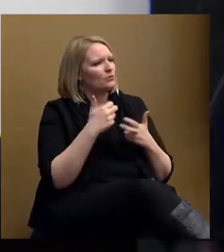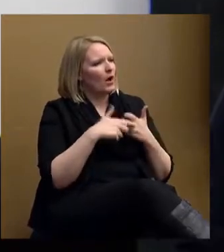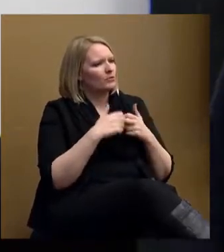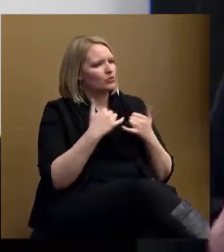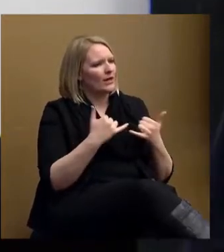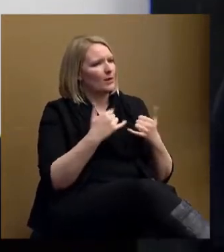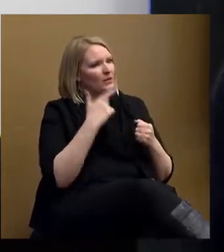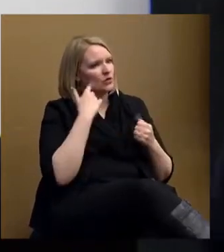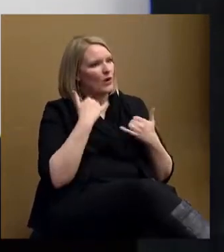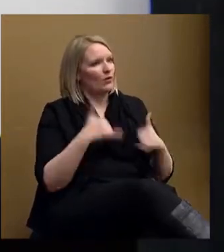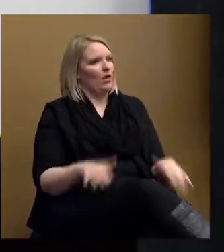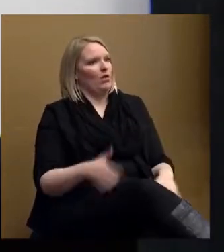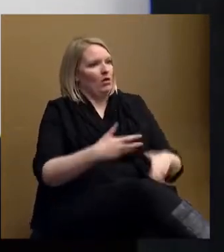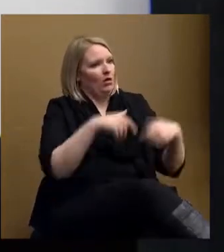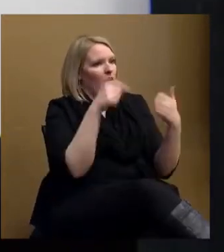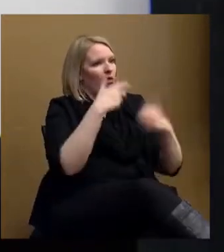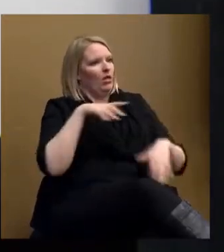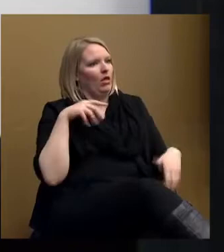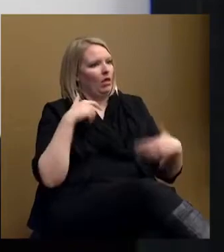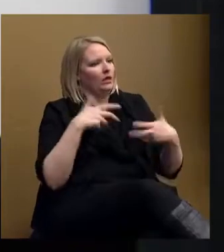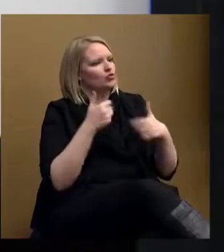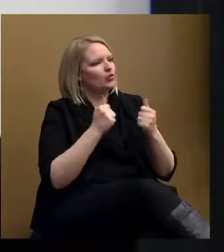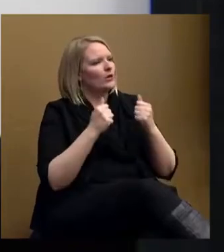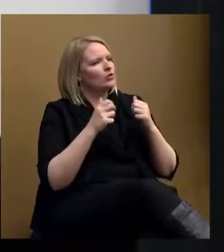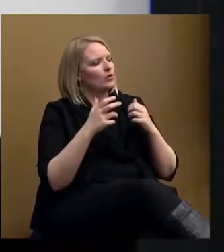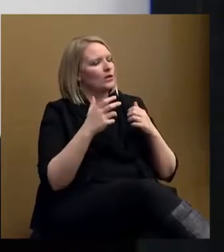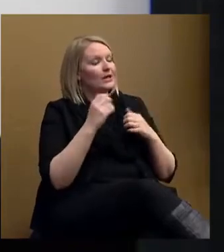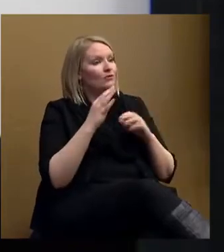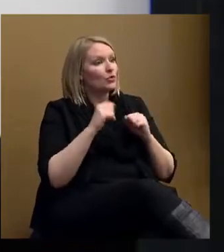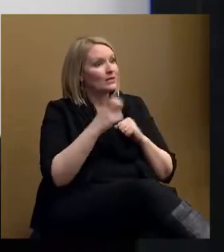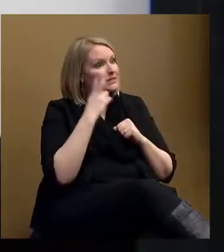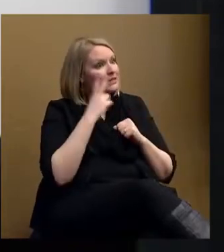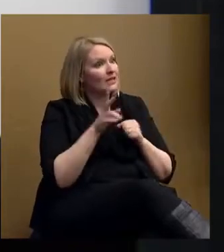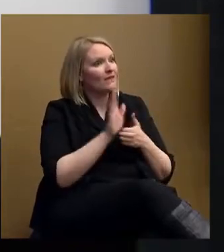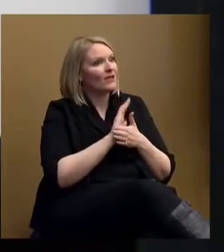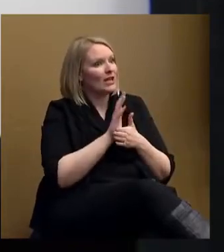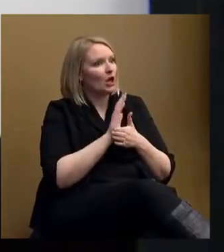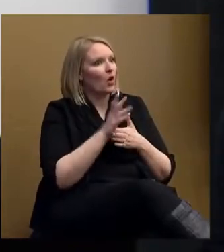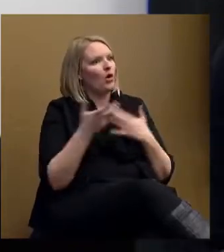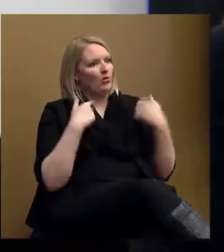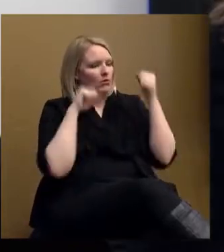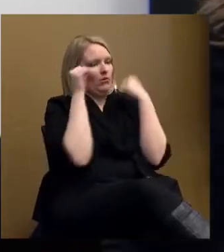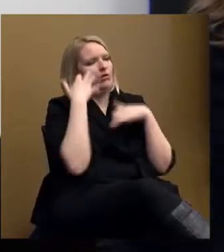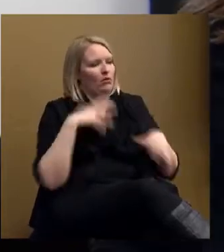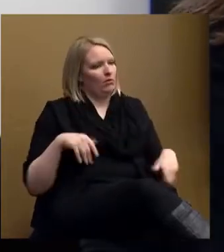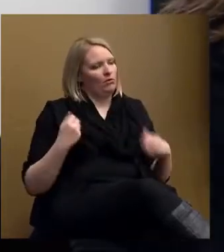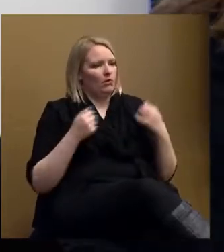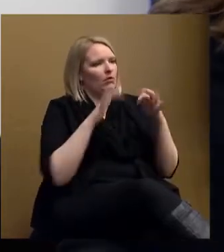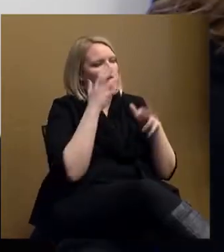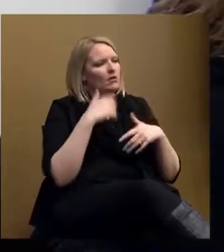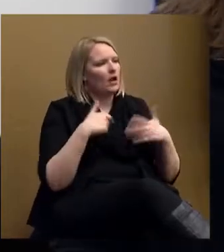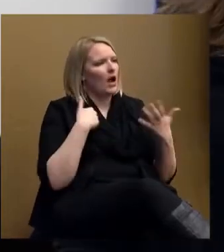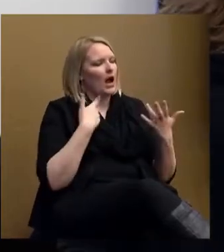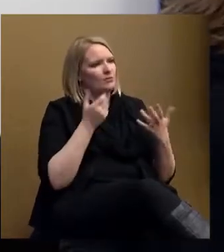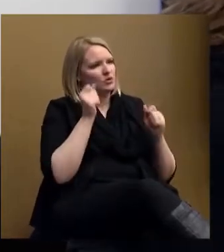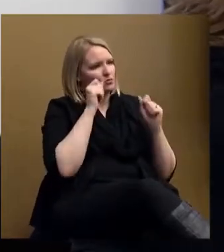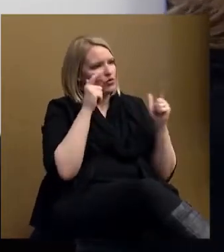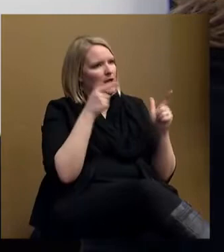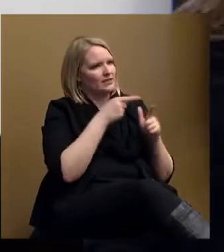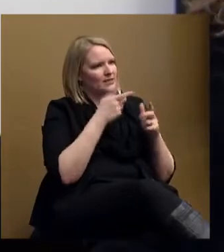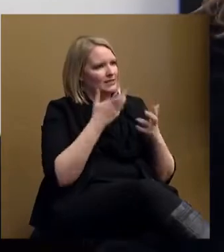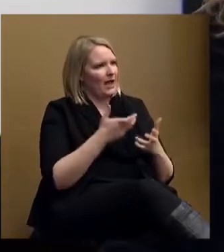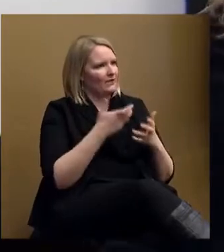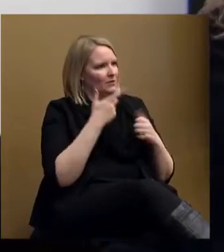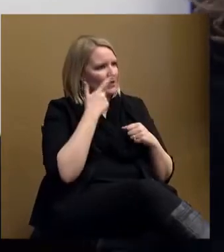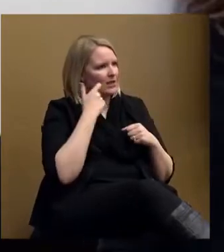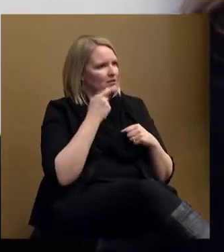right now, he's getting it wherever he can. If you guys could see the video, I'm surprised he weighs the weight he weighs, because